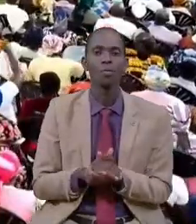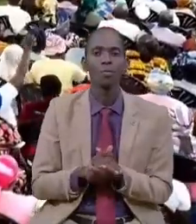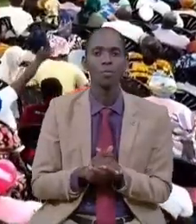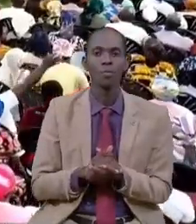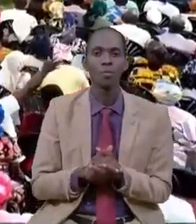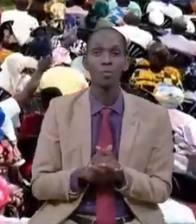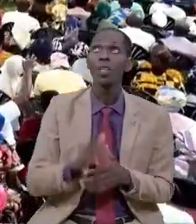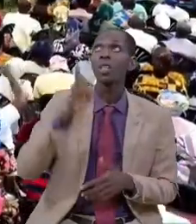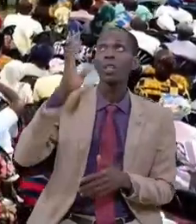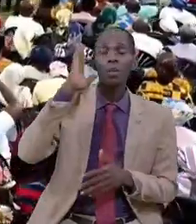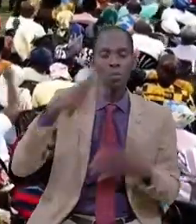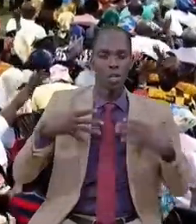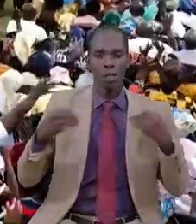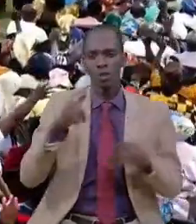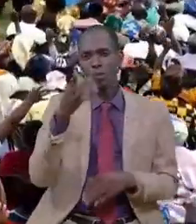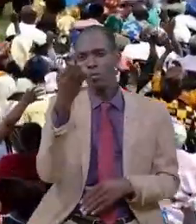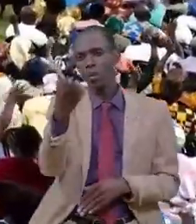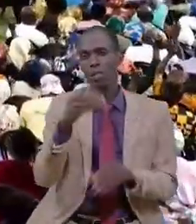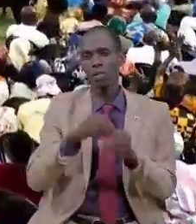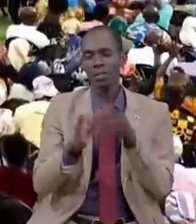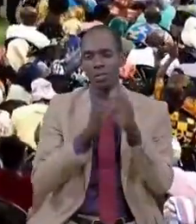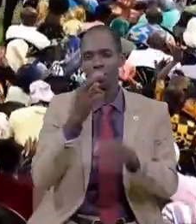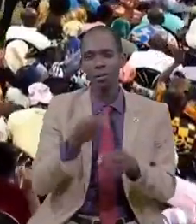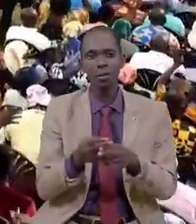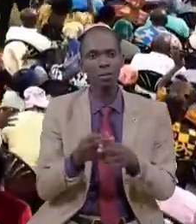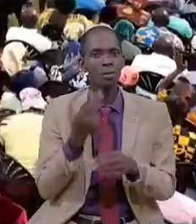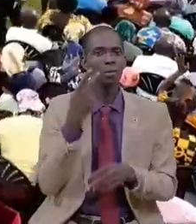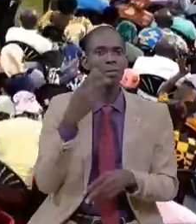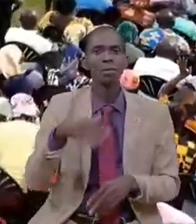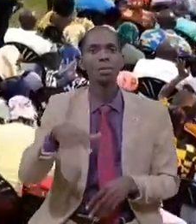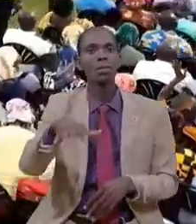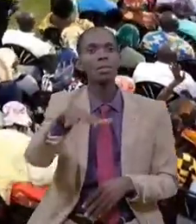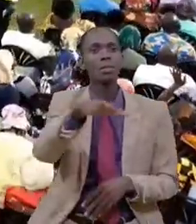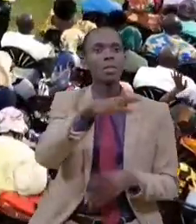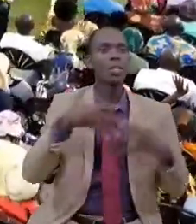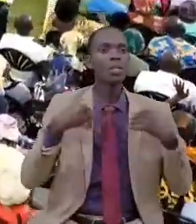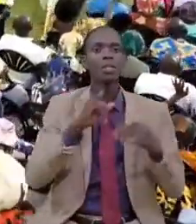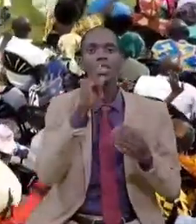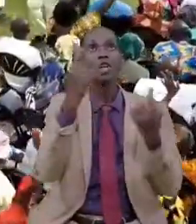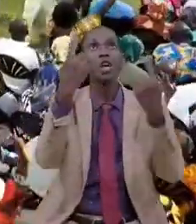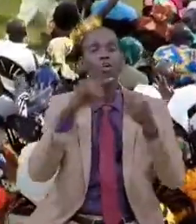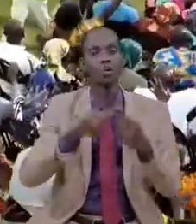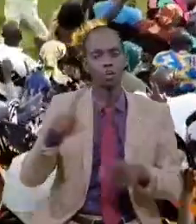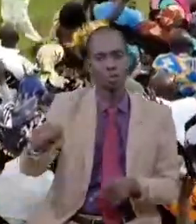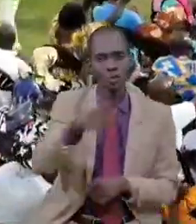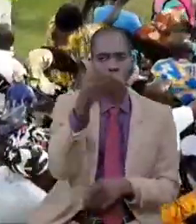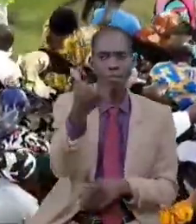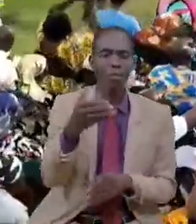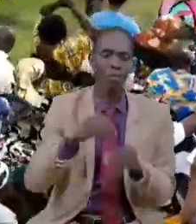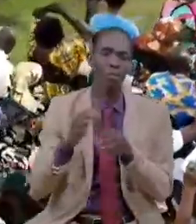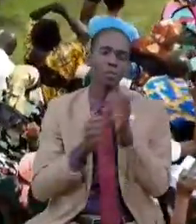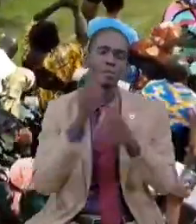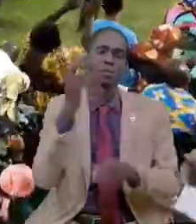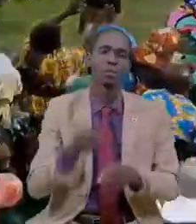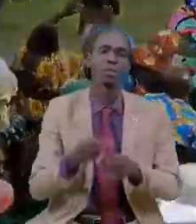He'll heal you over there. Il va te guérir là-bas. Look at them over there. Healing is coming unto you. Là-bas. La guérison vient pour vous de l'autre